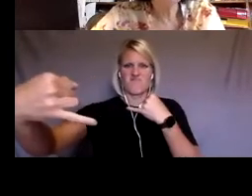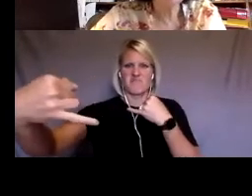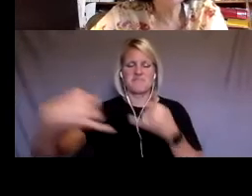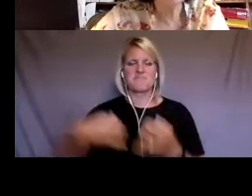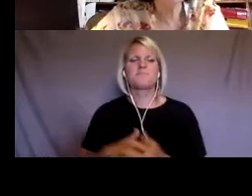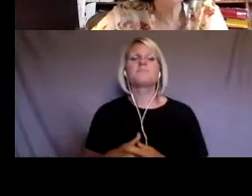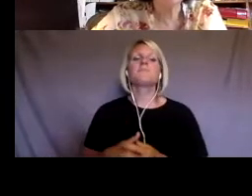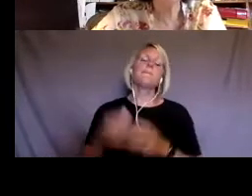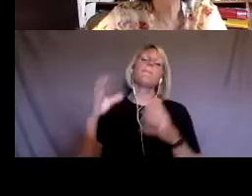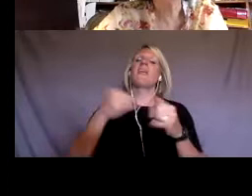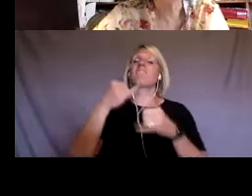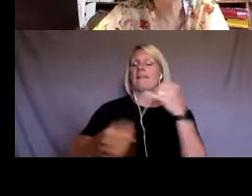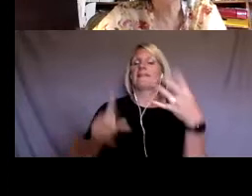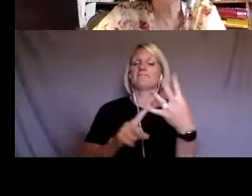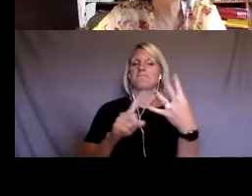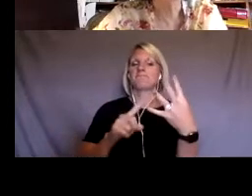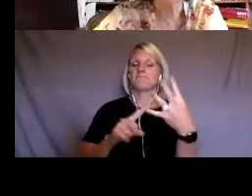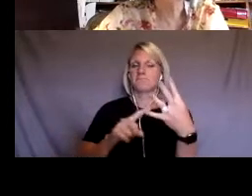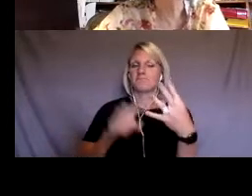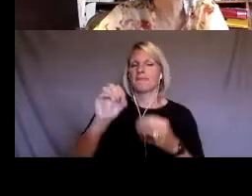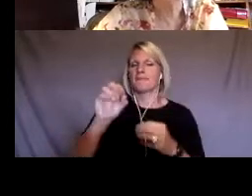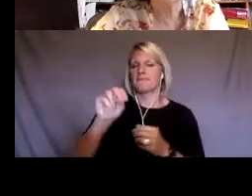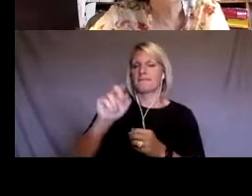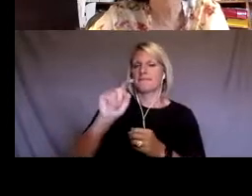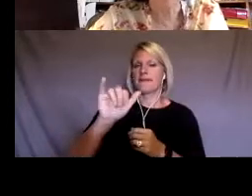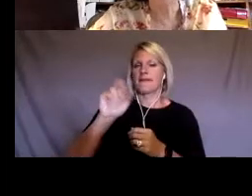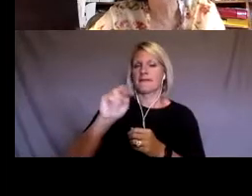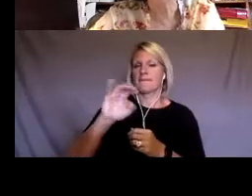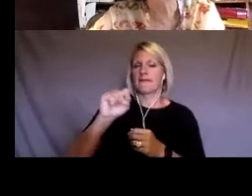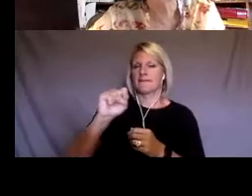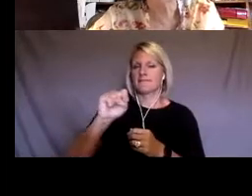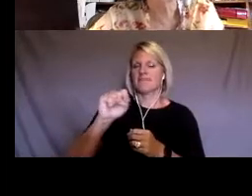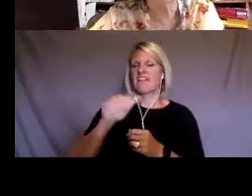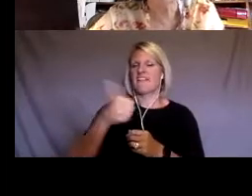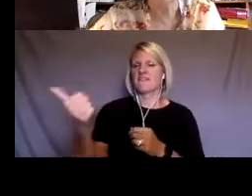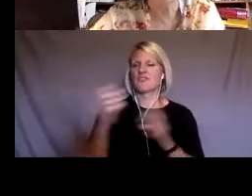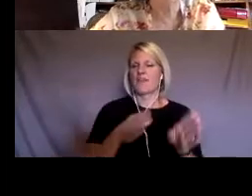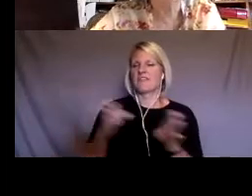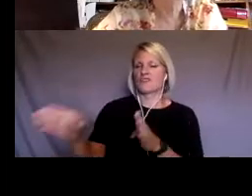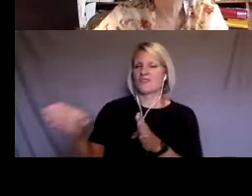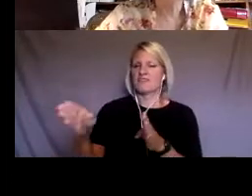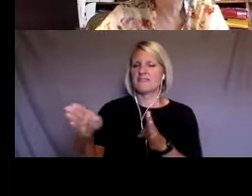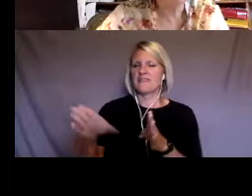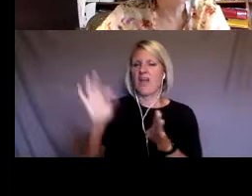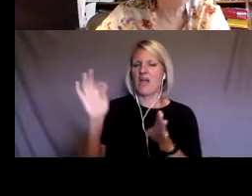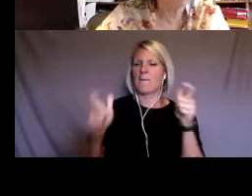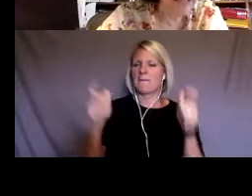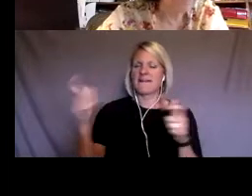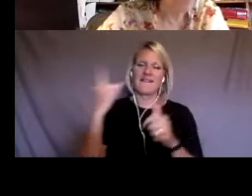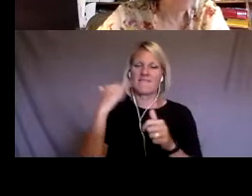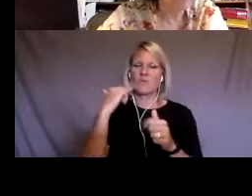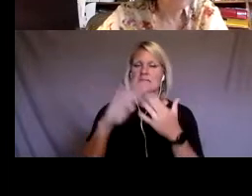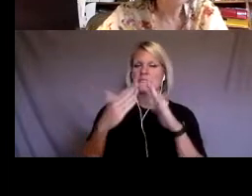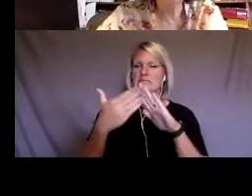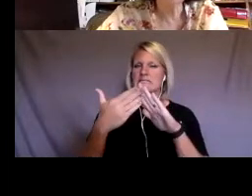And finally, the last sidewalk control strategies that I found in these 10 California cities is